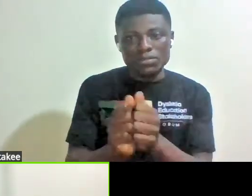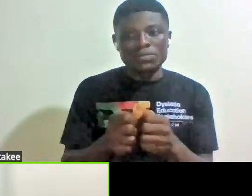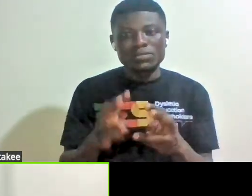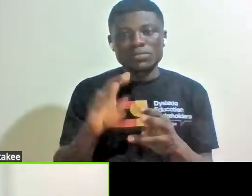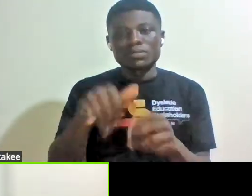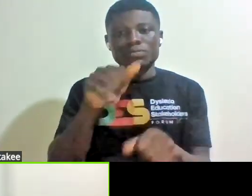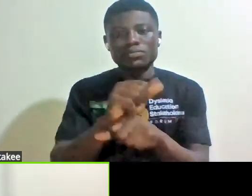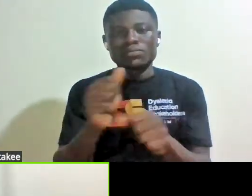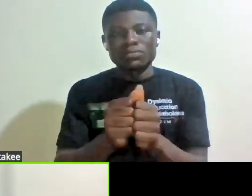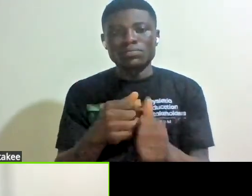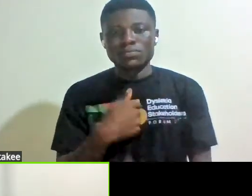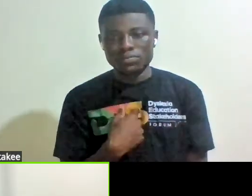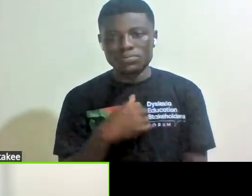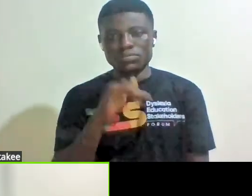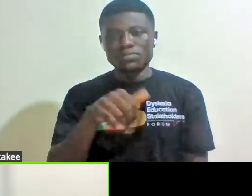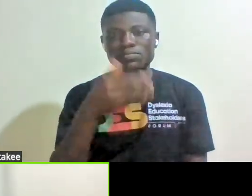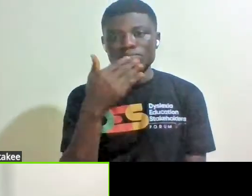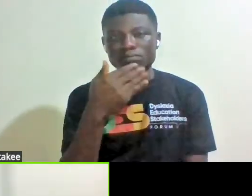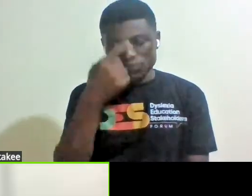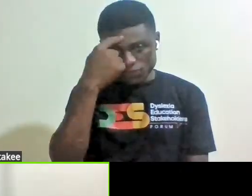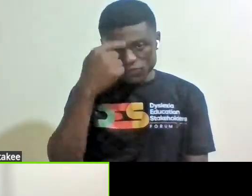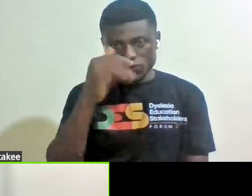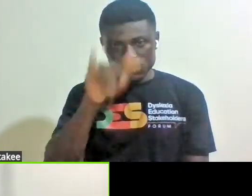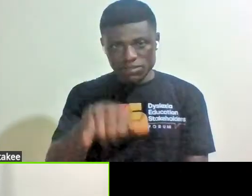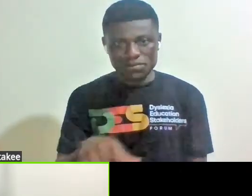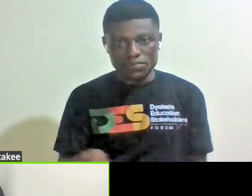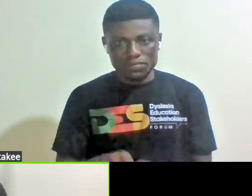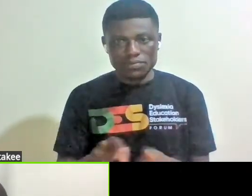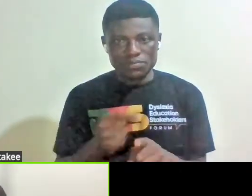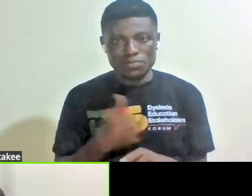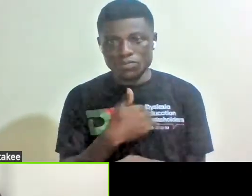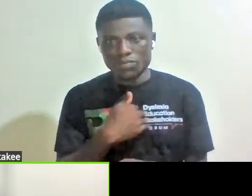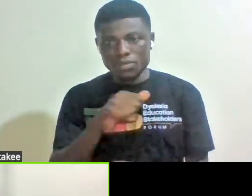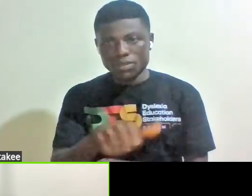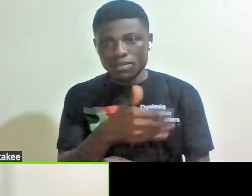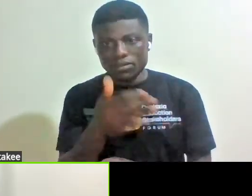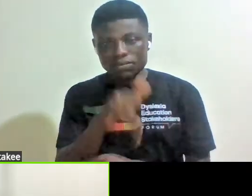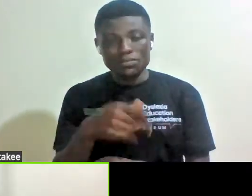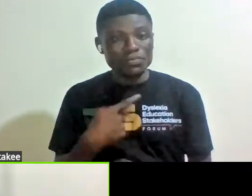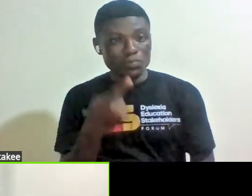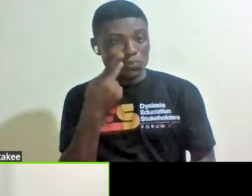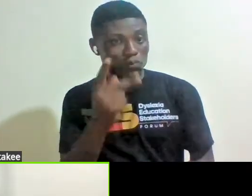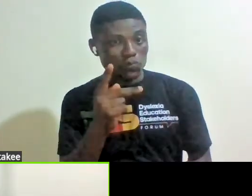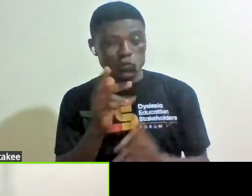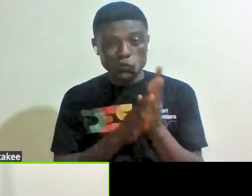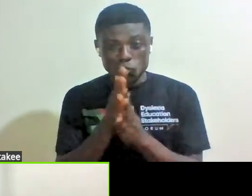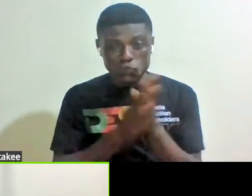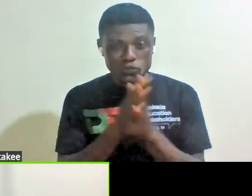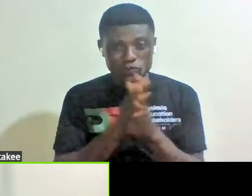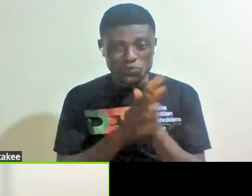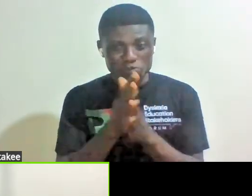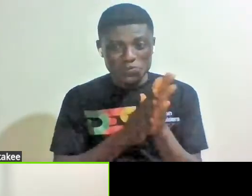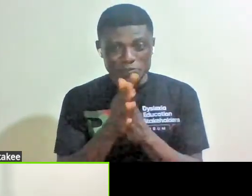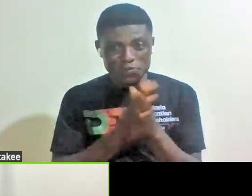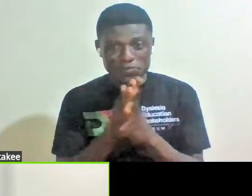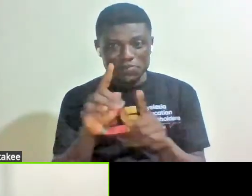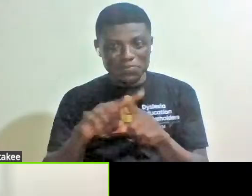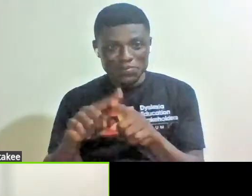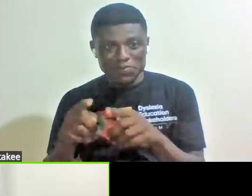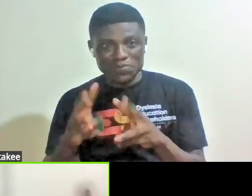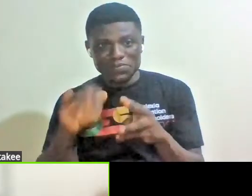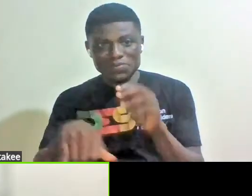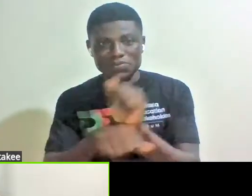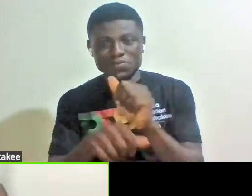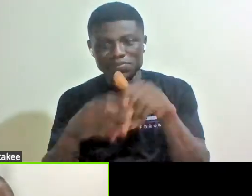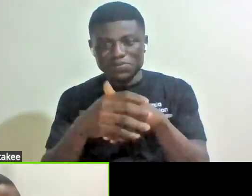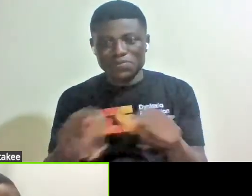with me. So thank you for that. And then the other thing that I found quite interesting is the differences in the sexes,